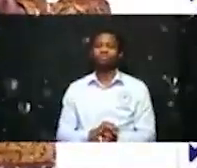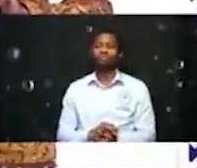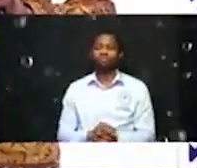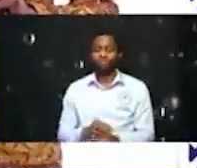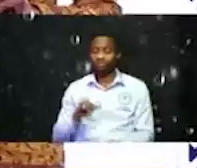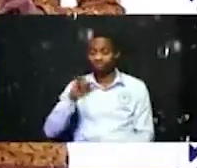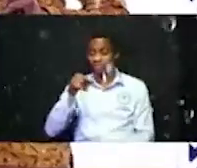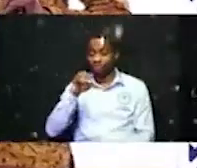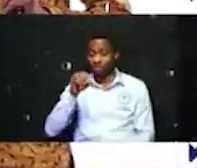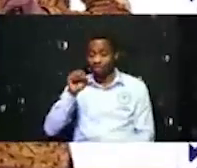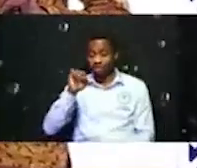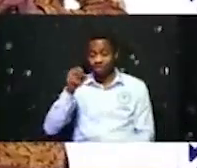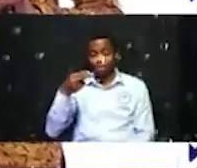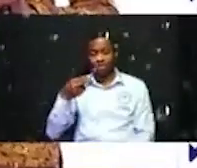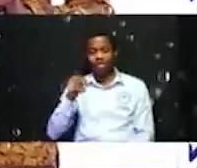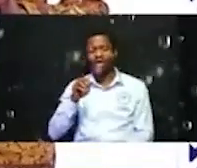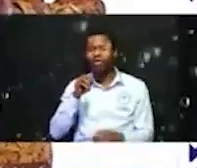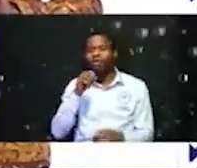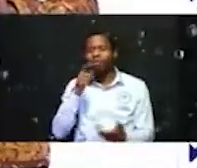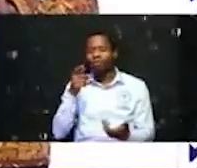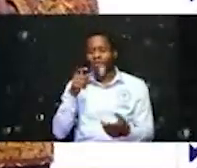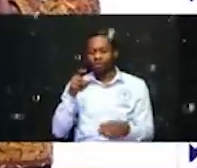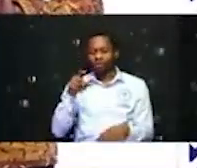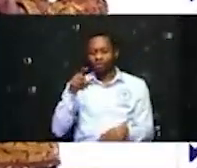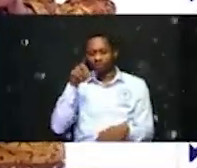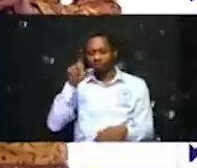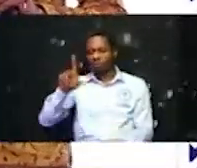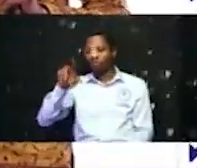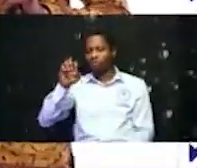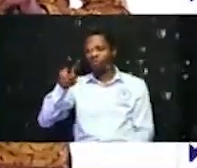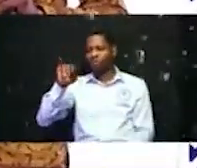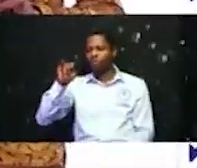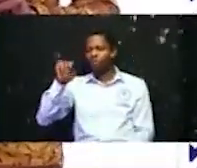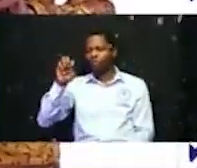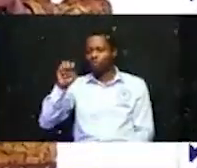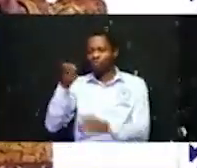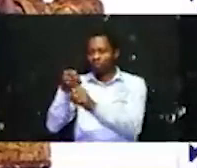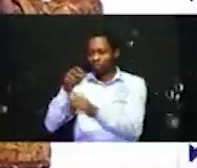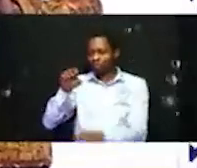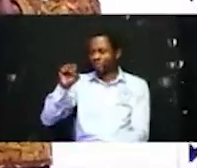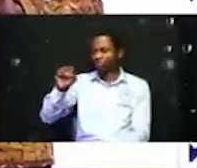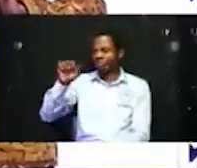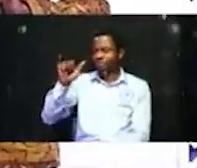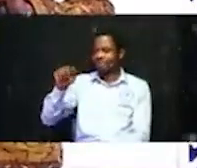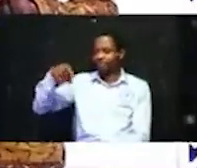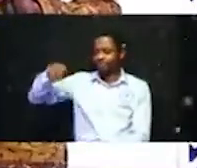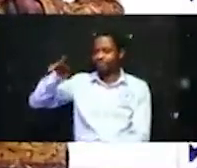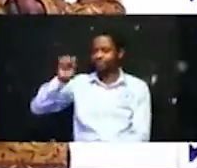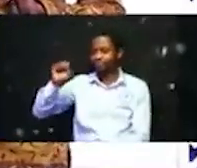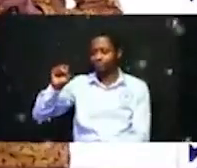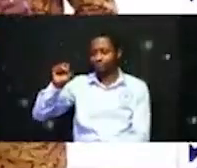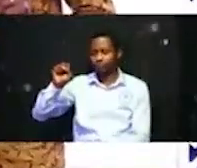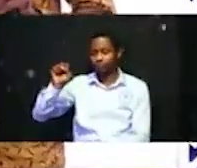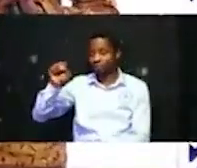Joseph, a Levite from Cyprus, whom the apostles called Barnabas, which means son of encouragement.